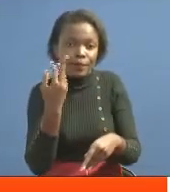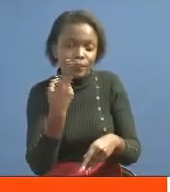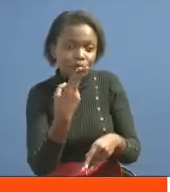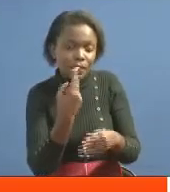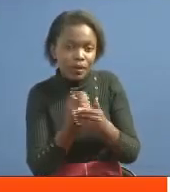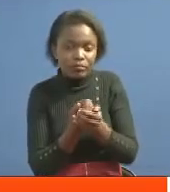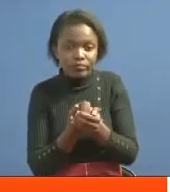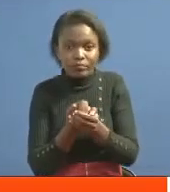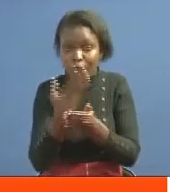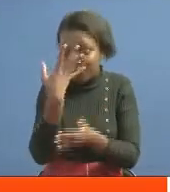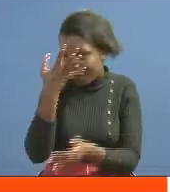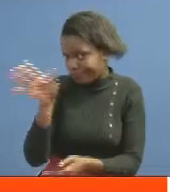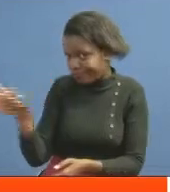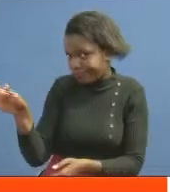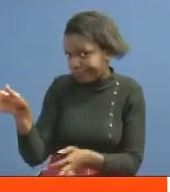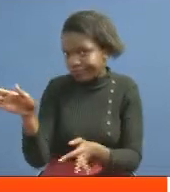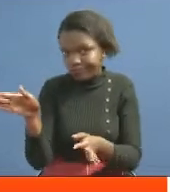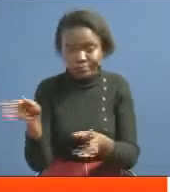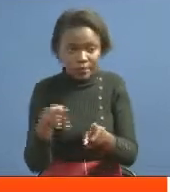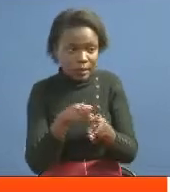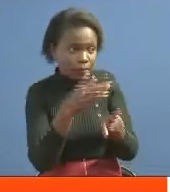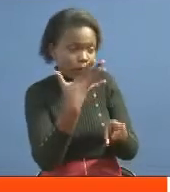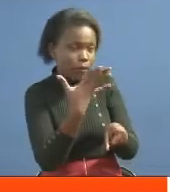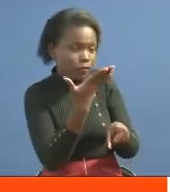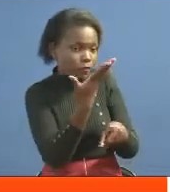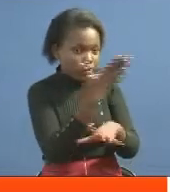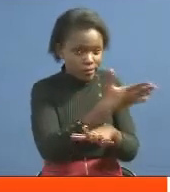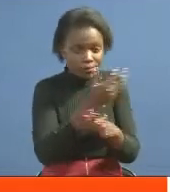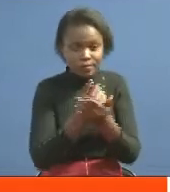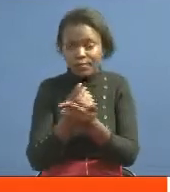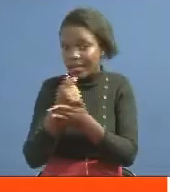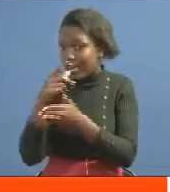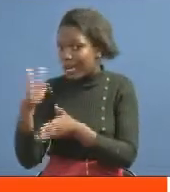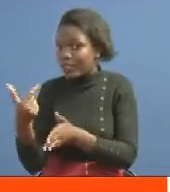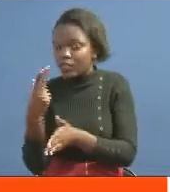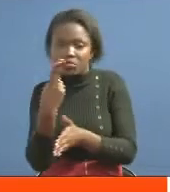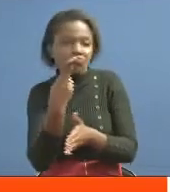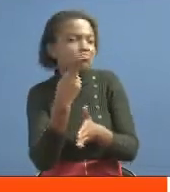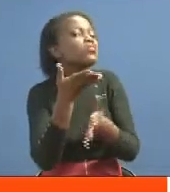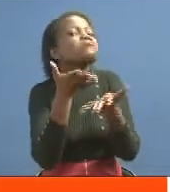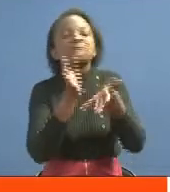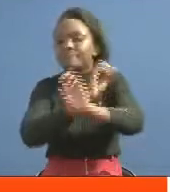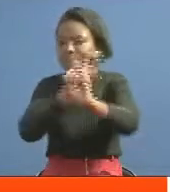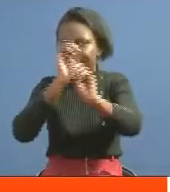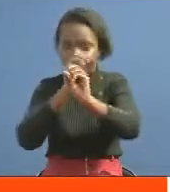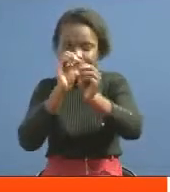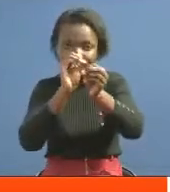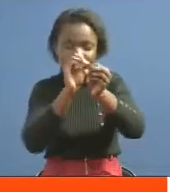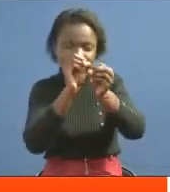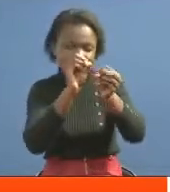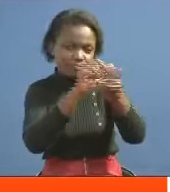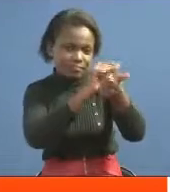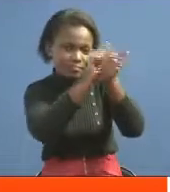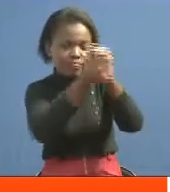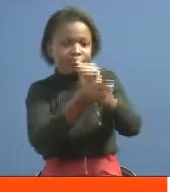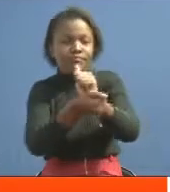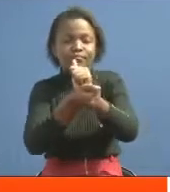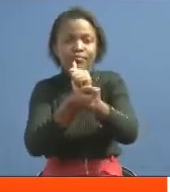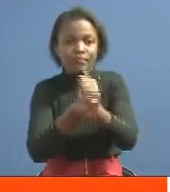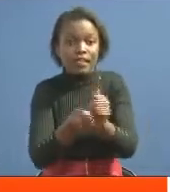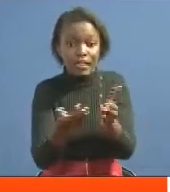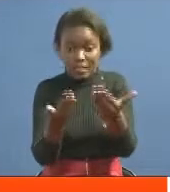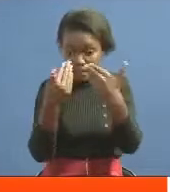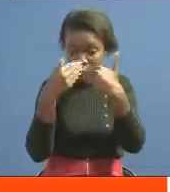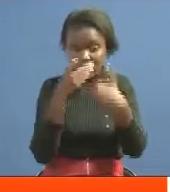in the evening. But the other two, because of taxes, were not available. They had to change my drug to give me this